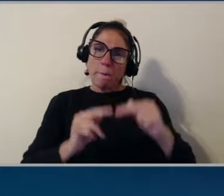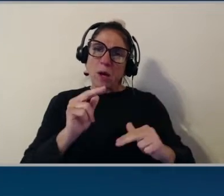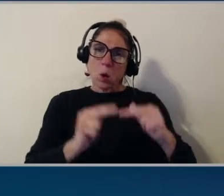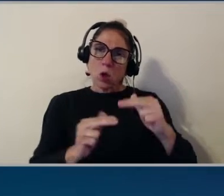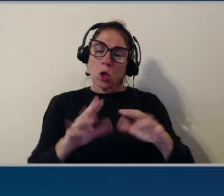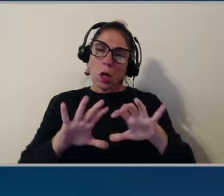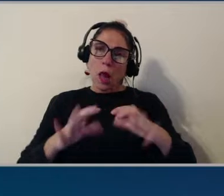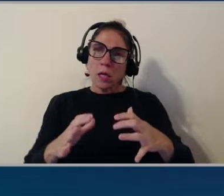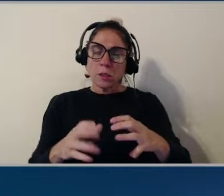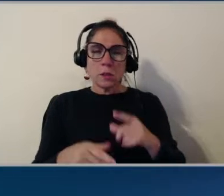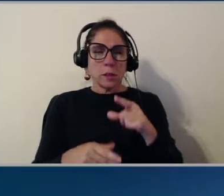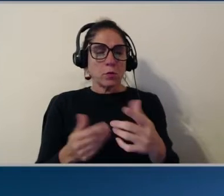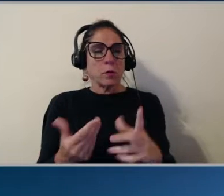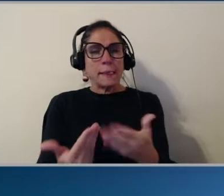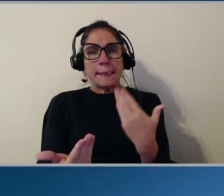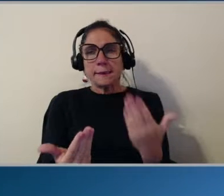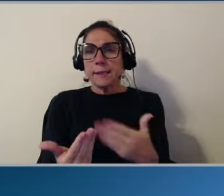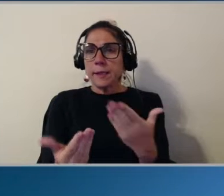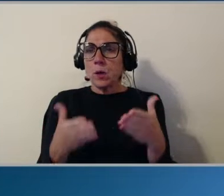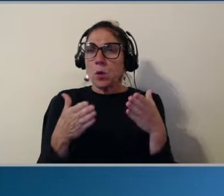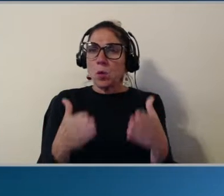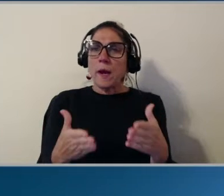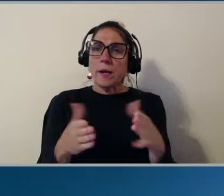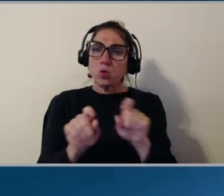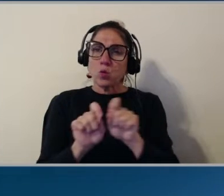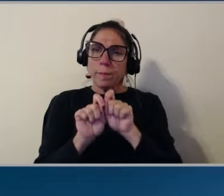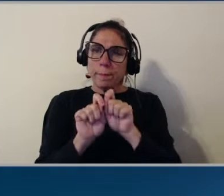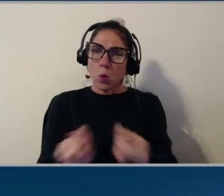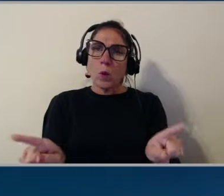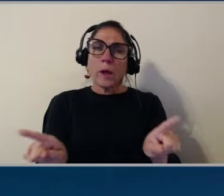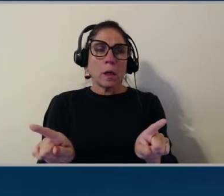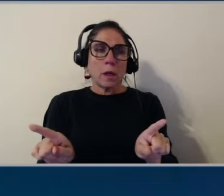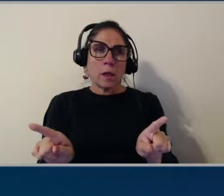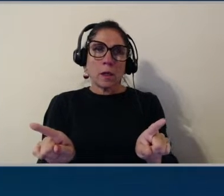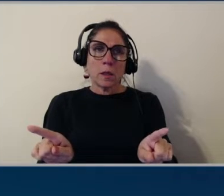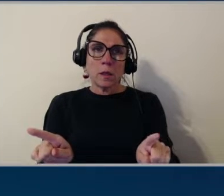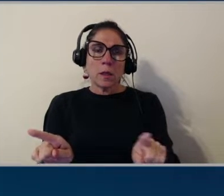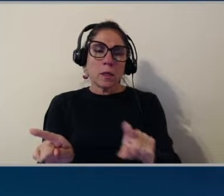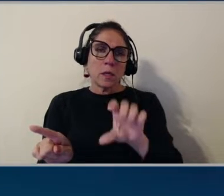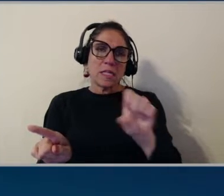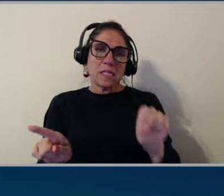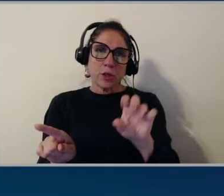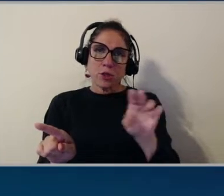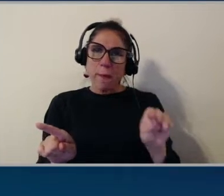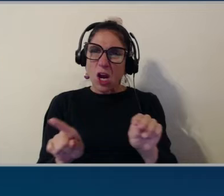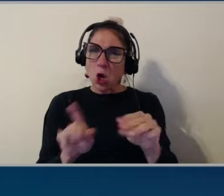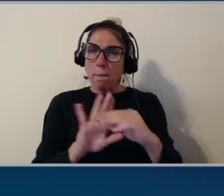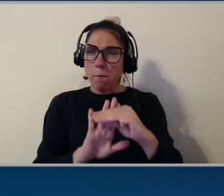a really easy way to deploy SageMaker models.